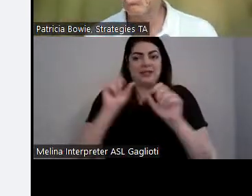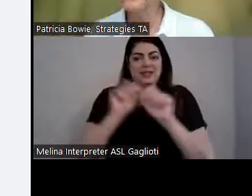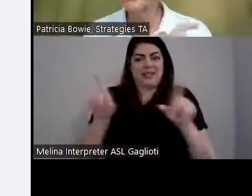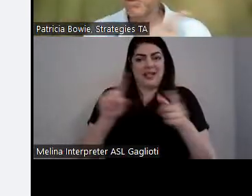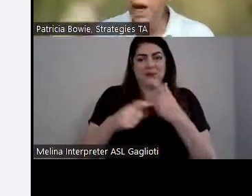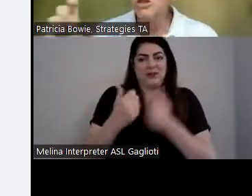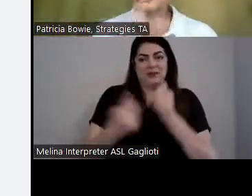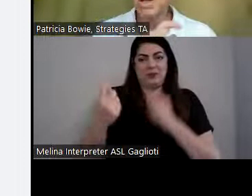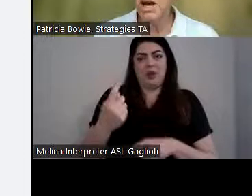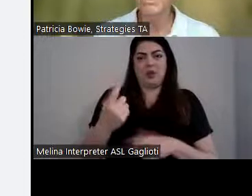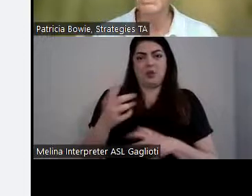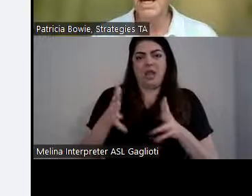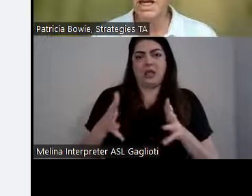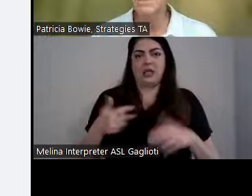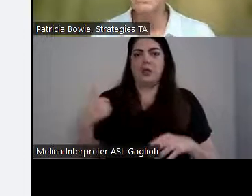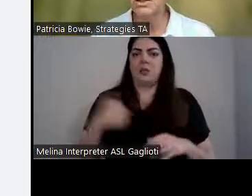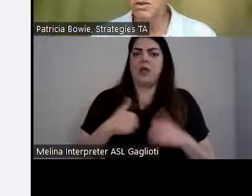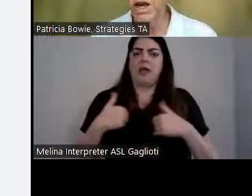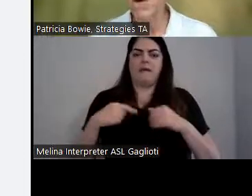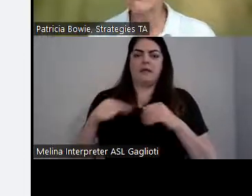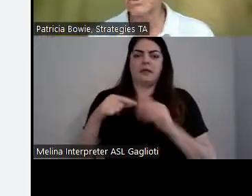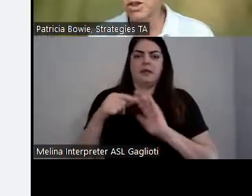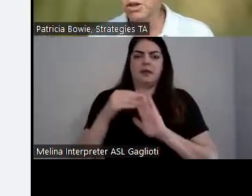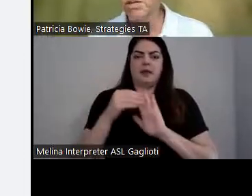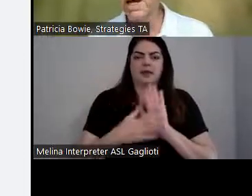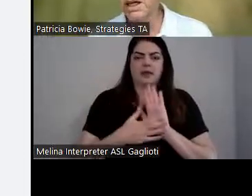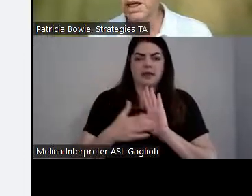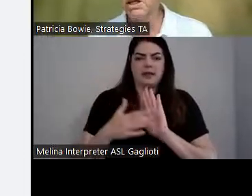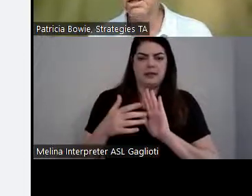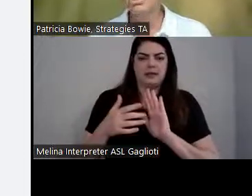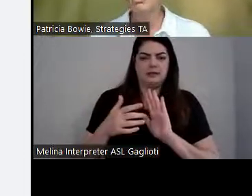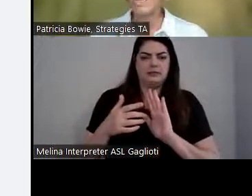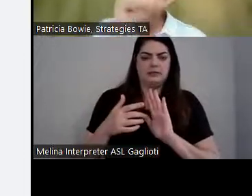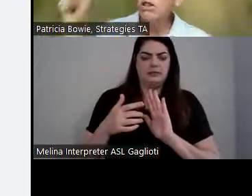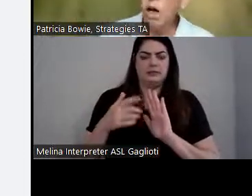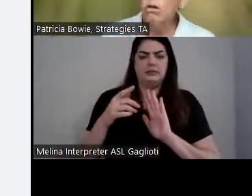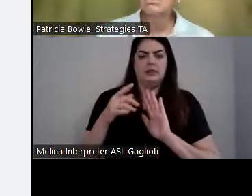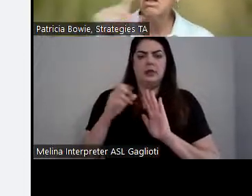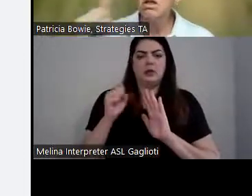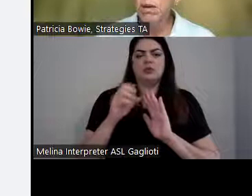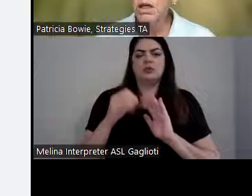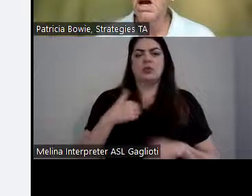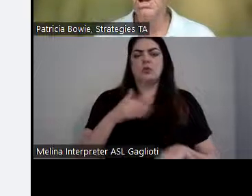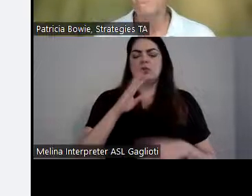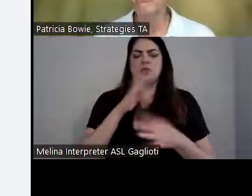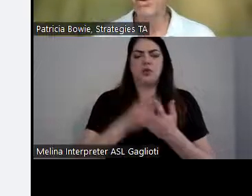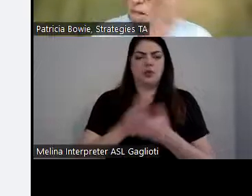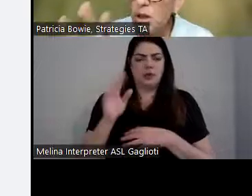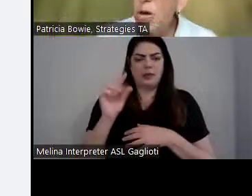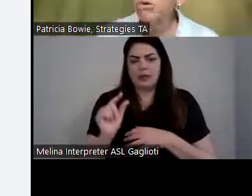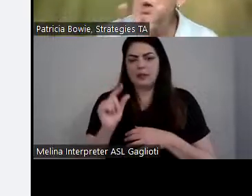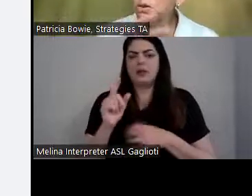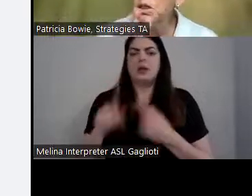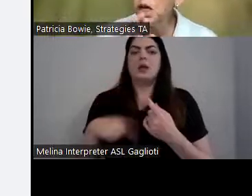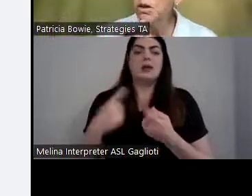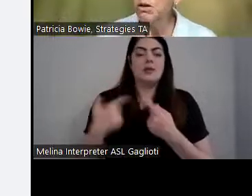everyone, of course, but we actually will have the link at the end as well for folks to go back in. Right. And we'll talk through a little bit. Once we